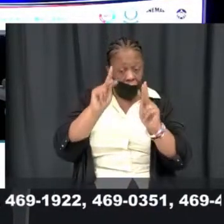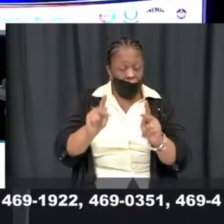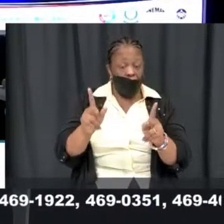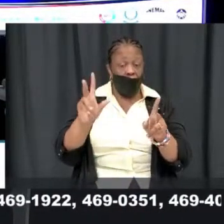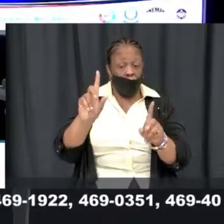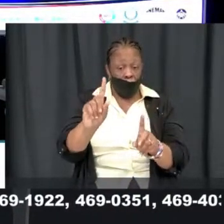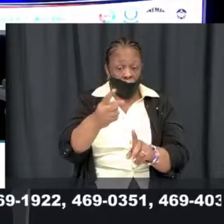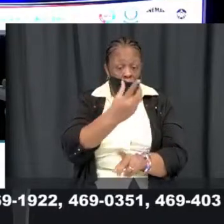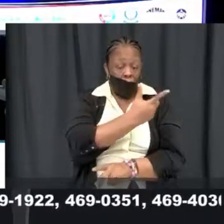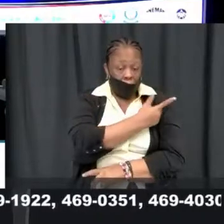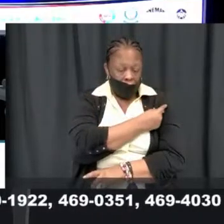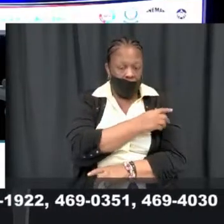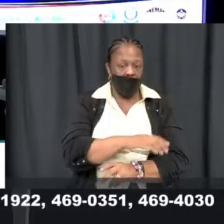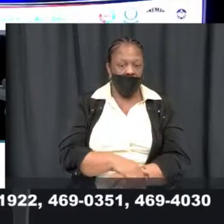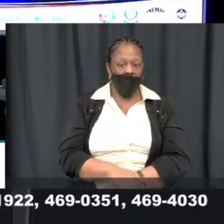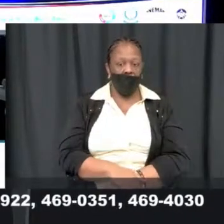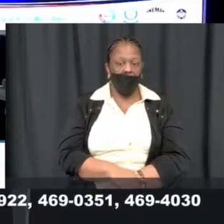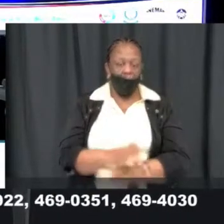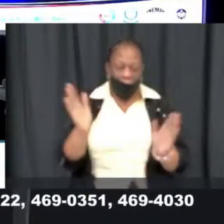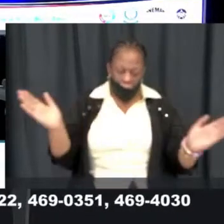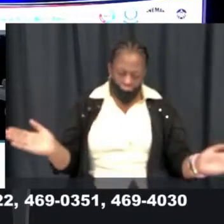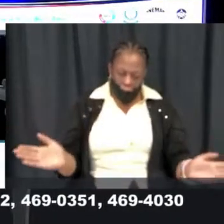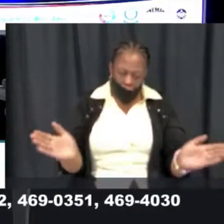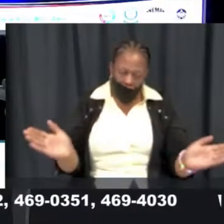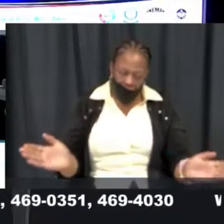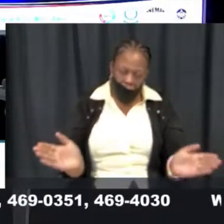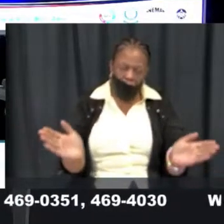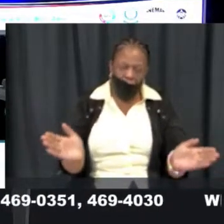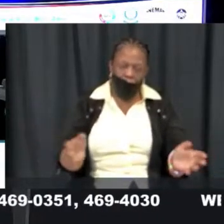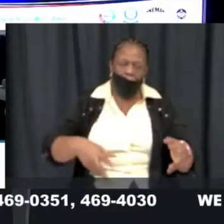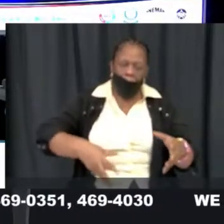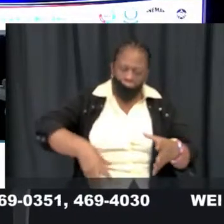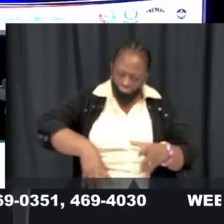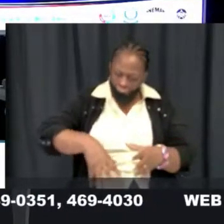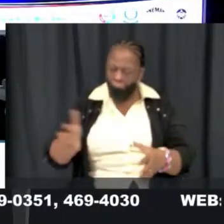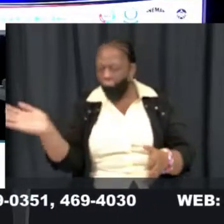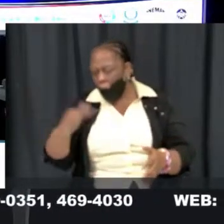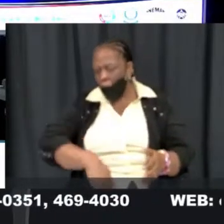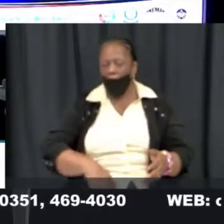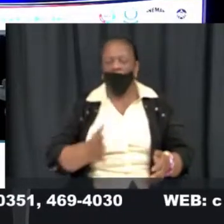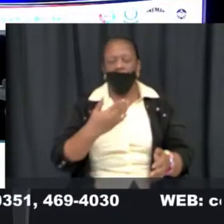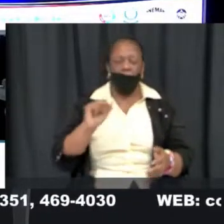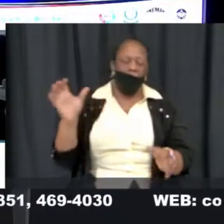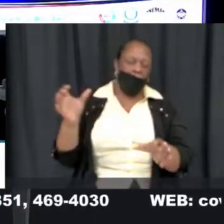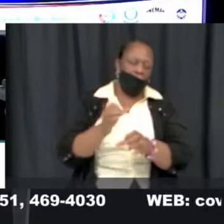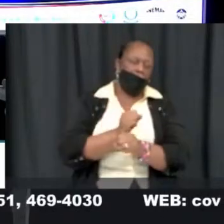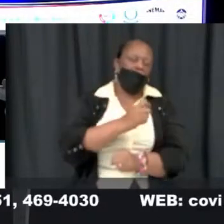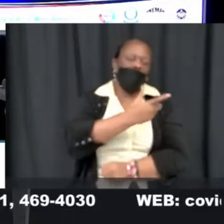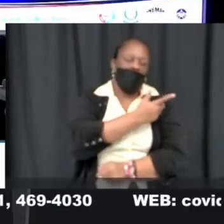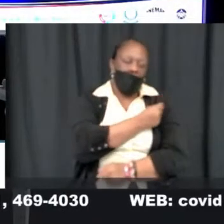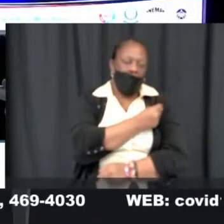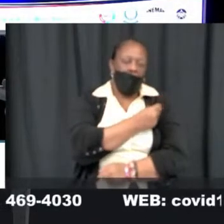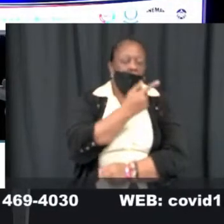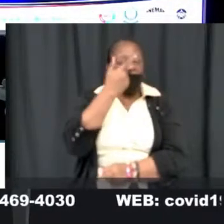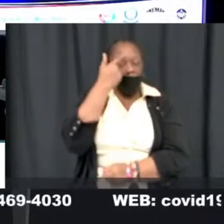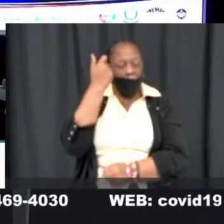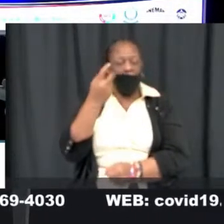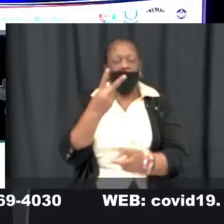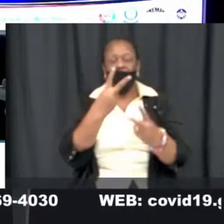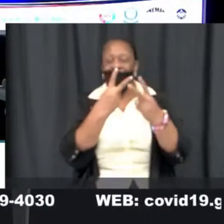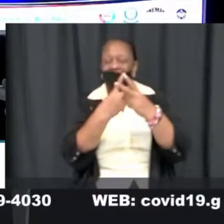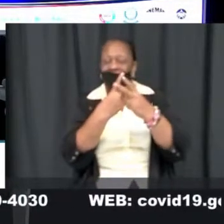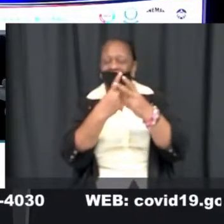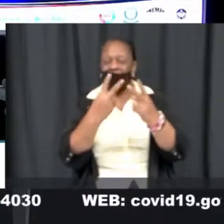to continue to come forward, step forward, and be vaccinated, because it's about saving